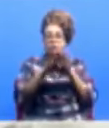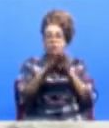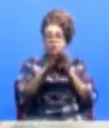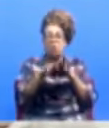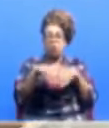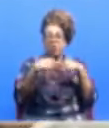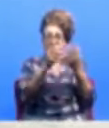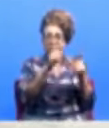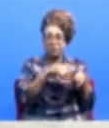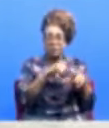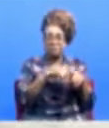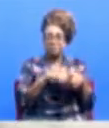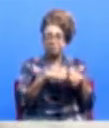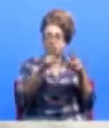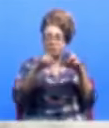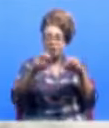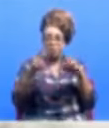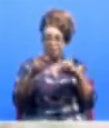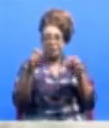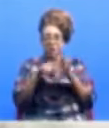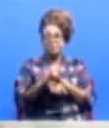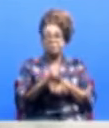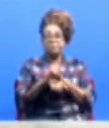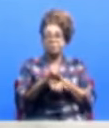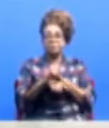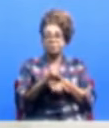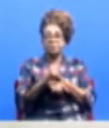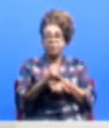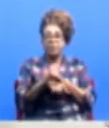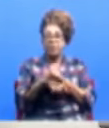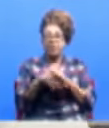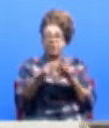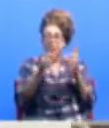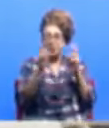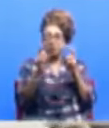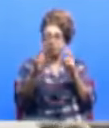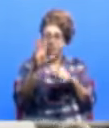we give them time to interrogate. The issue of the five staff